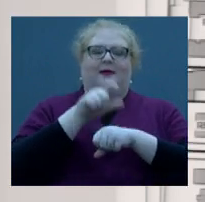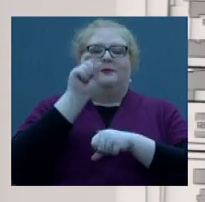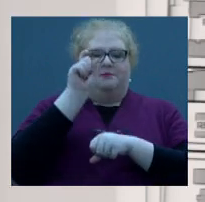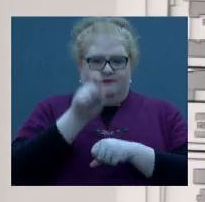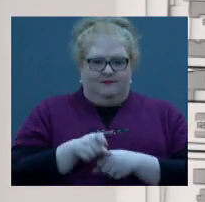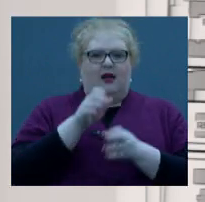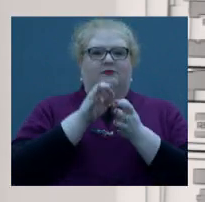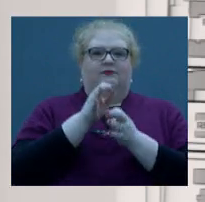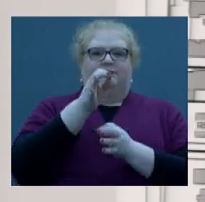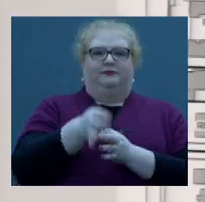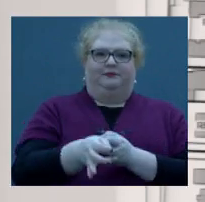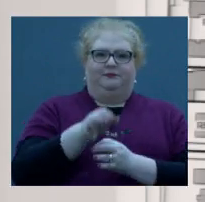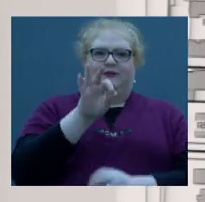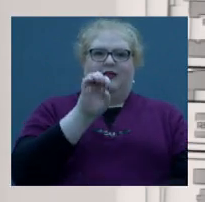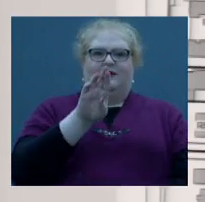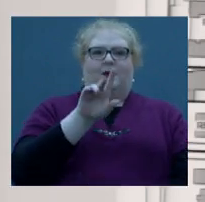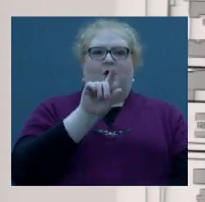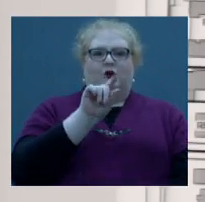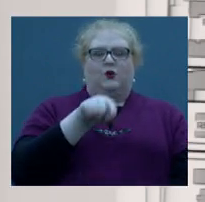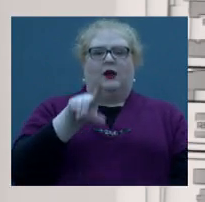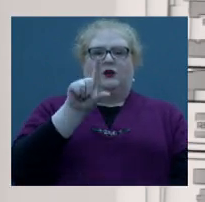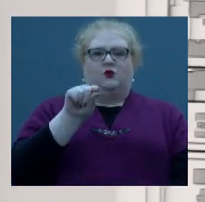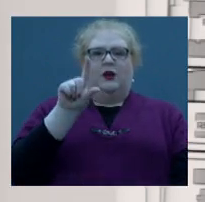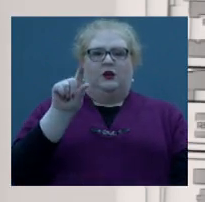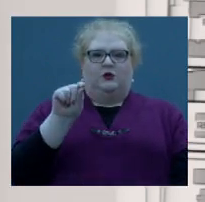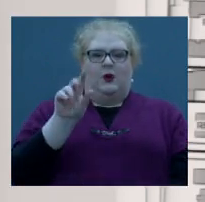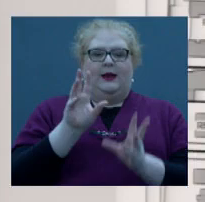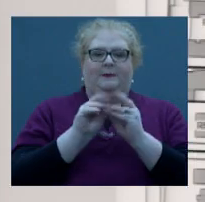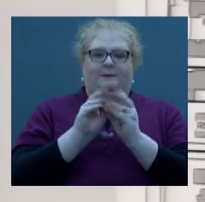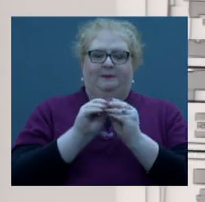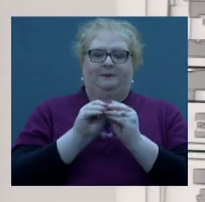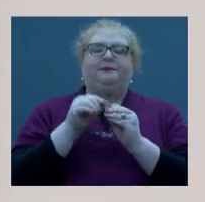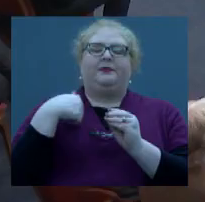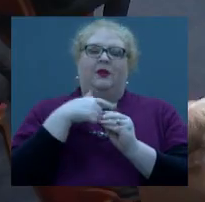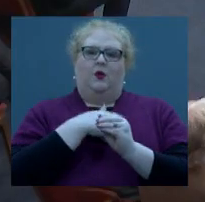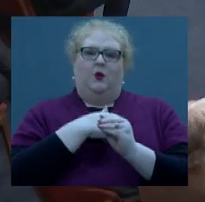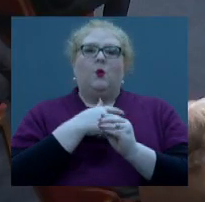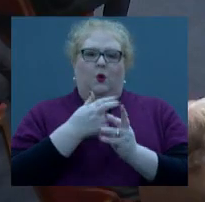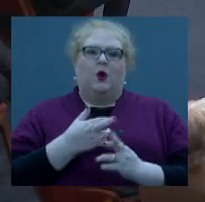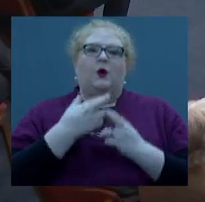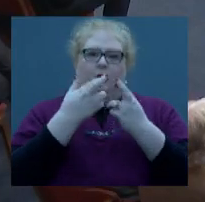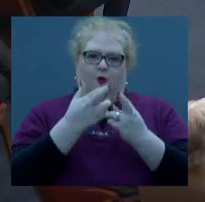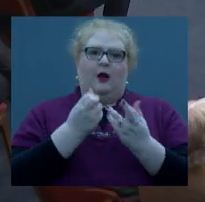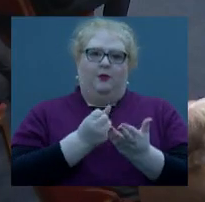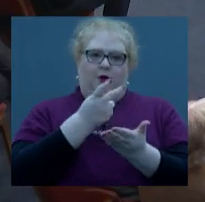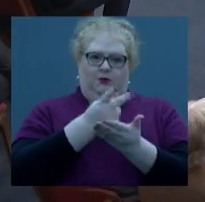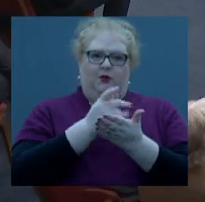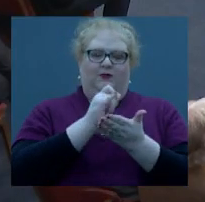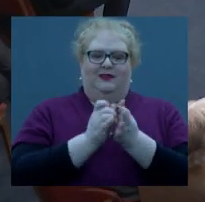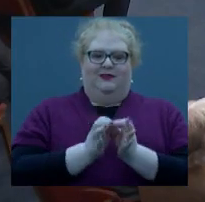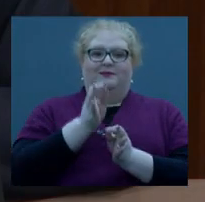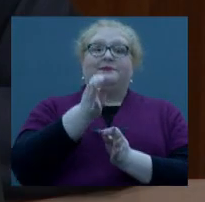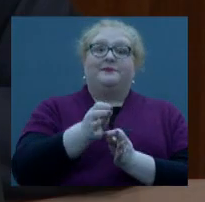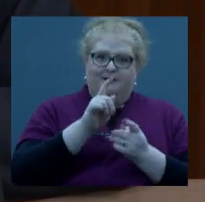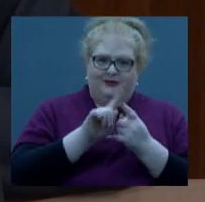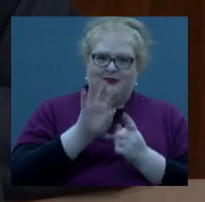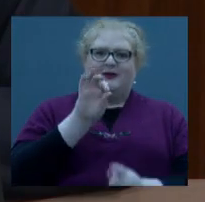deferred to the February 20th, 2020 meeting. Staff recommends approval of the deferral to the February 20, 2020